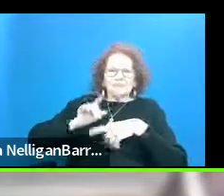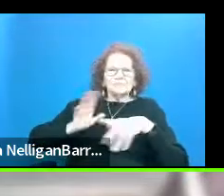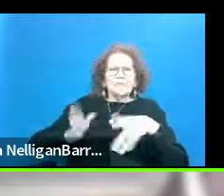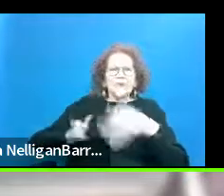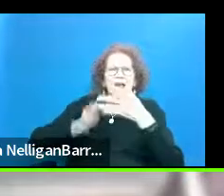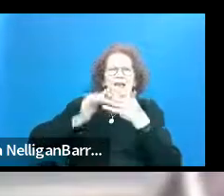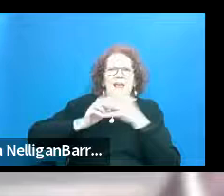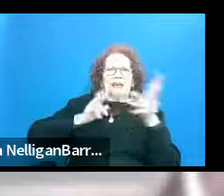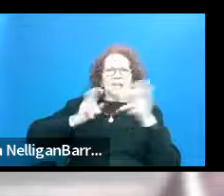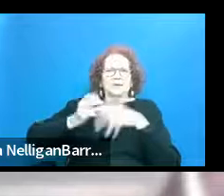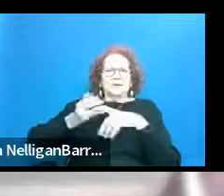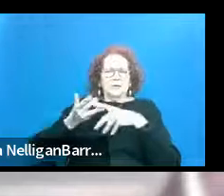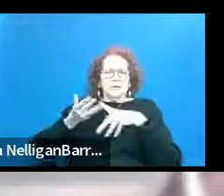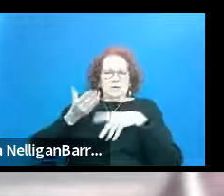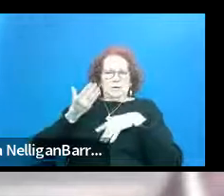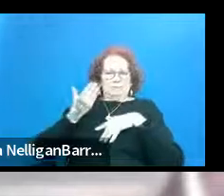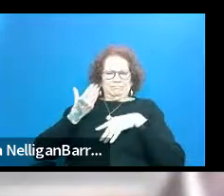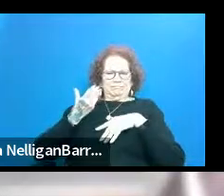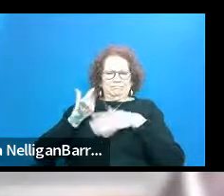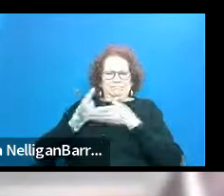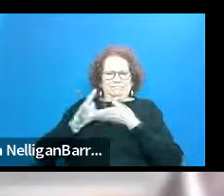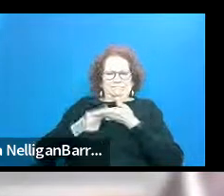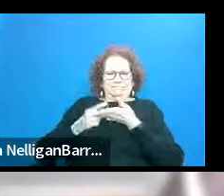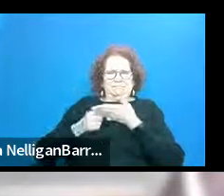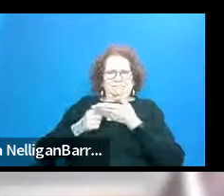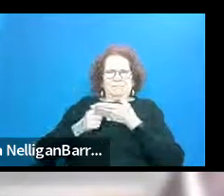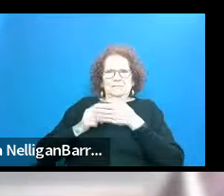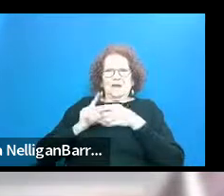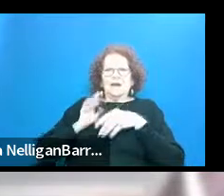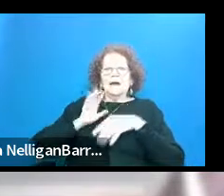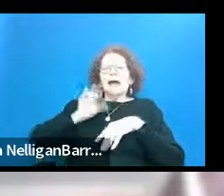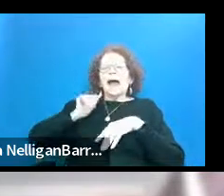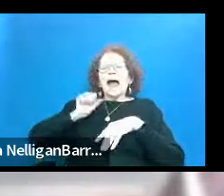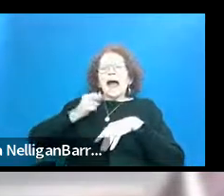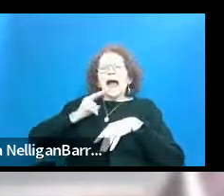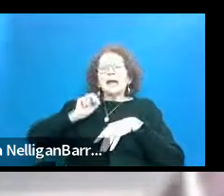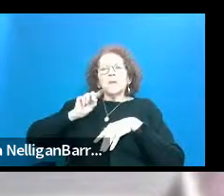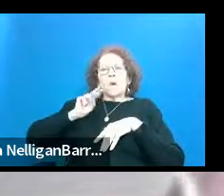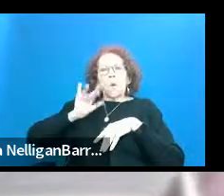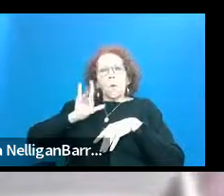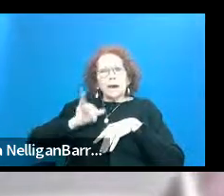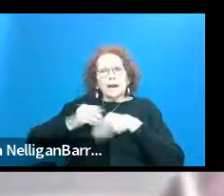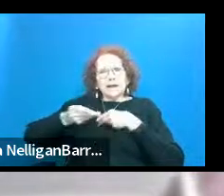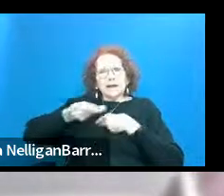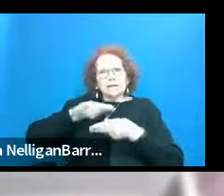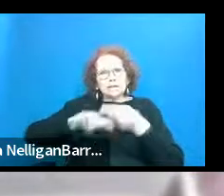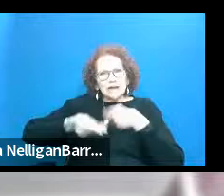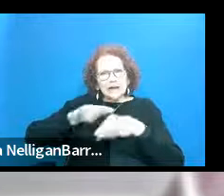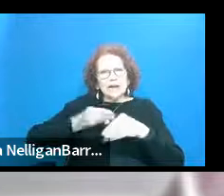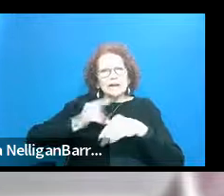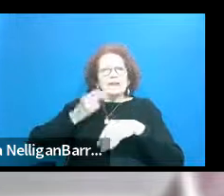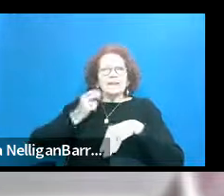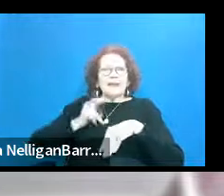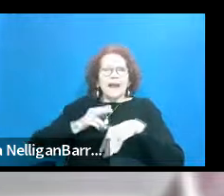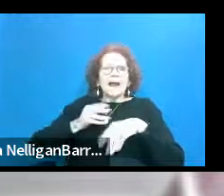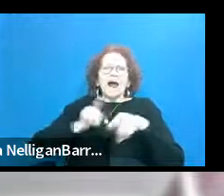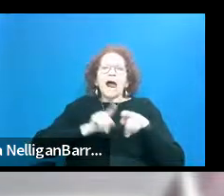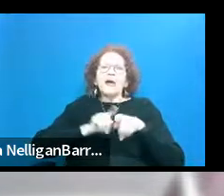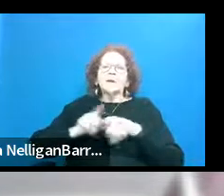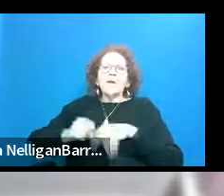it was a cash only transaction. We may even incorporate Venmo going forward. So we're very excited about